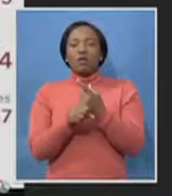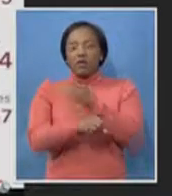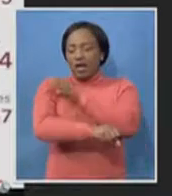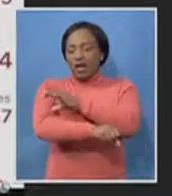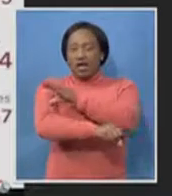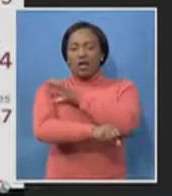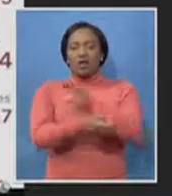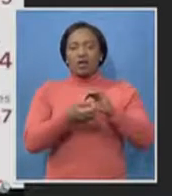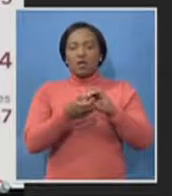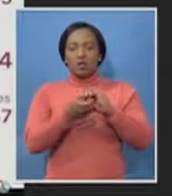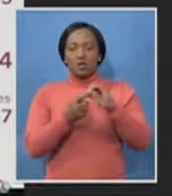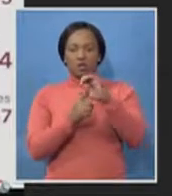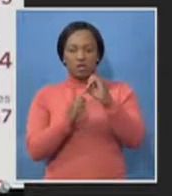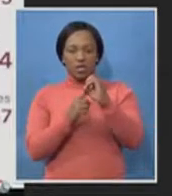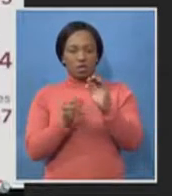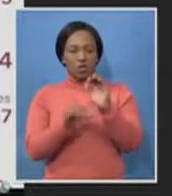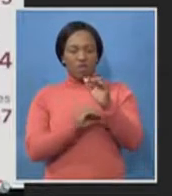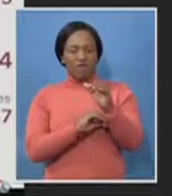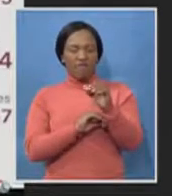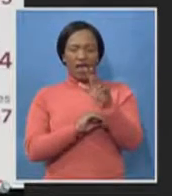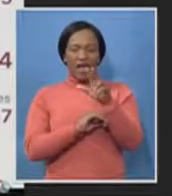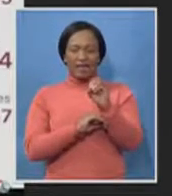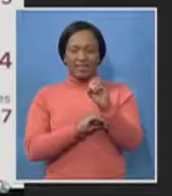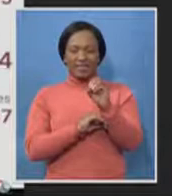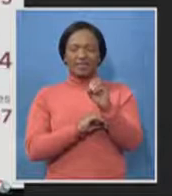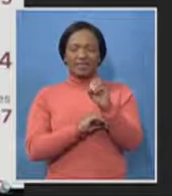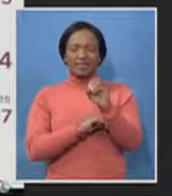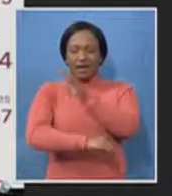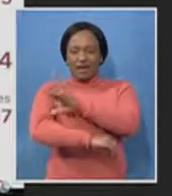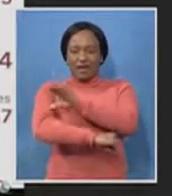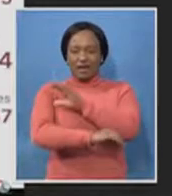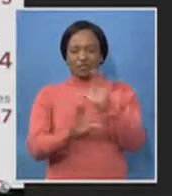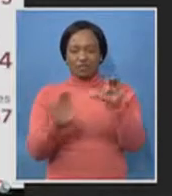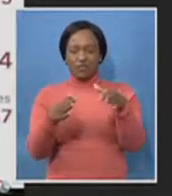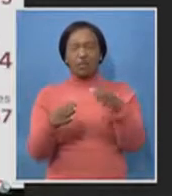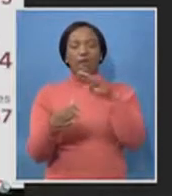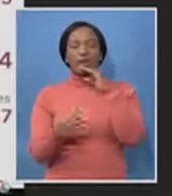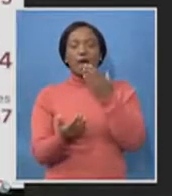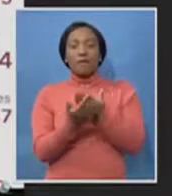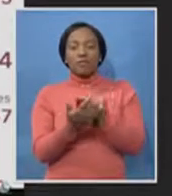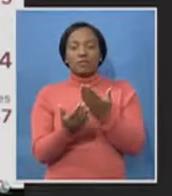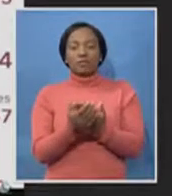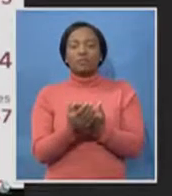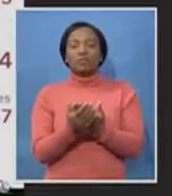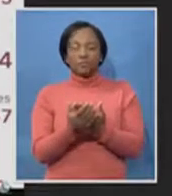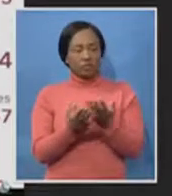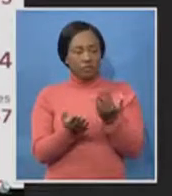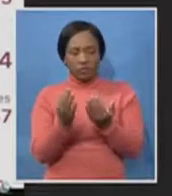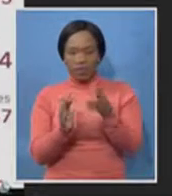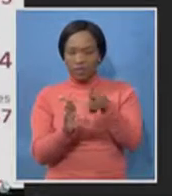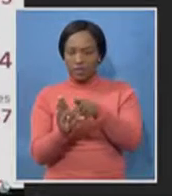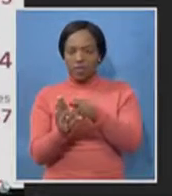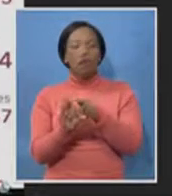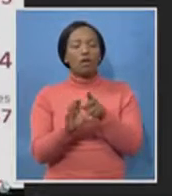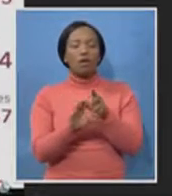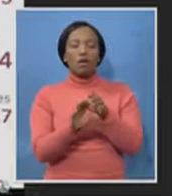potential clinical sites, which means they have the ability to enroll participants and follow them carefully. That work has been done already.